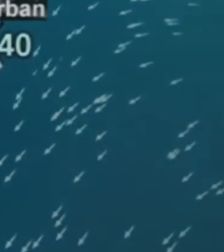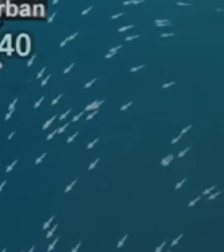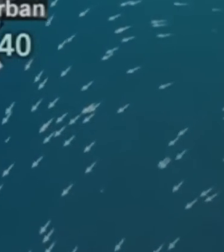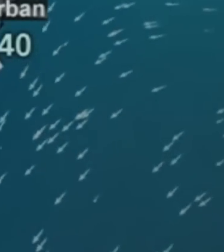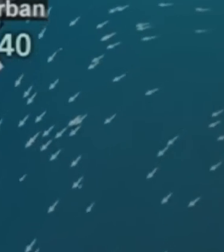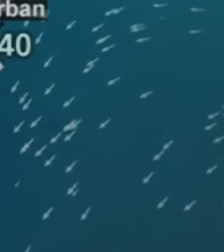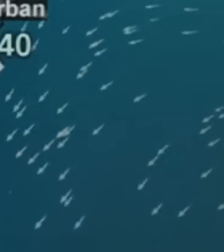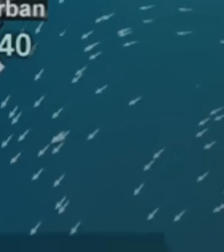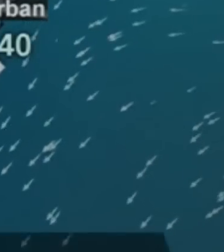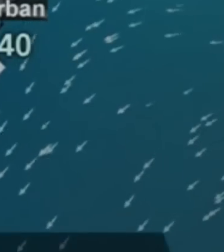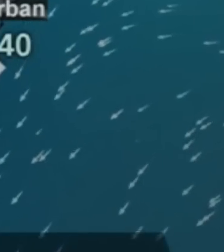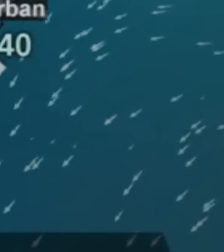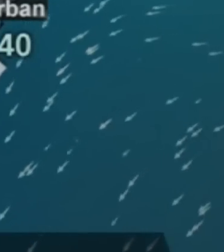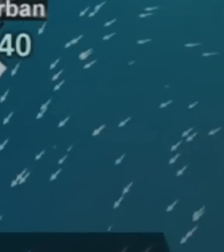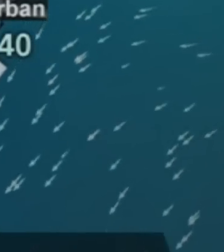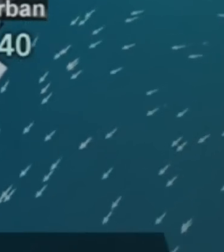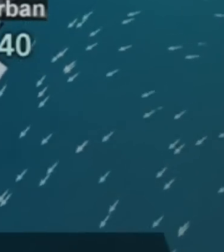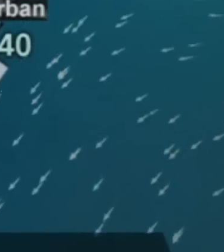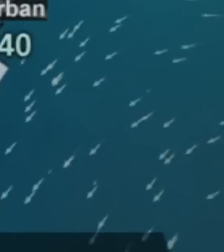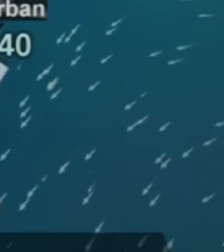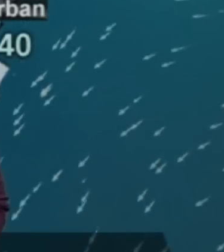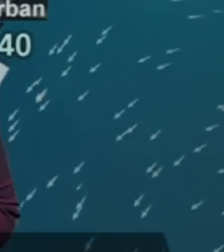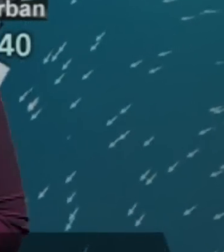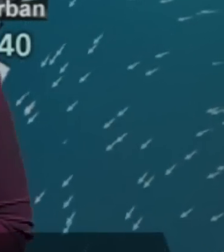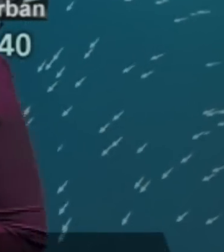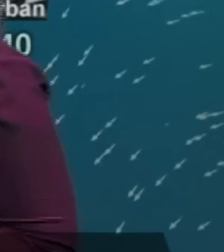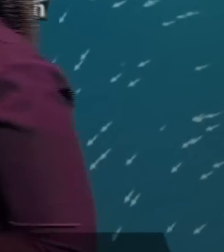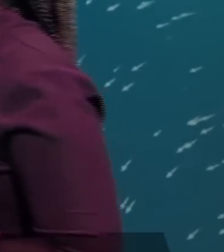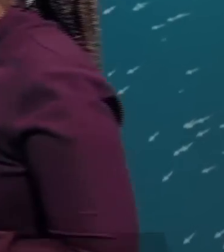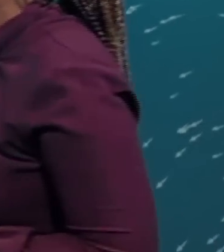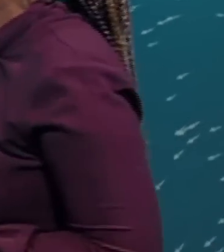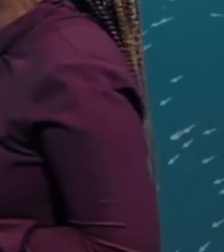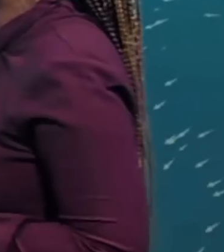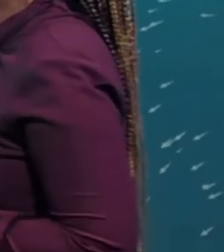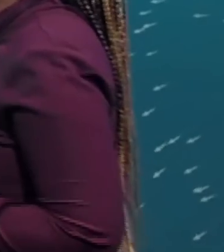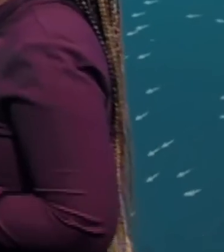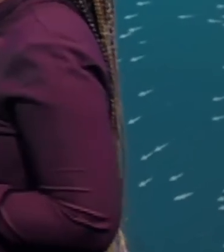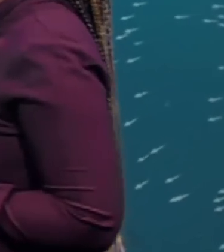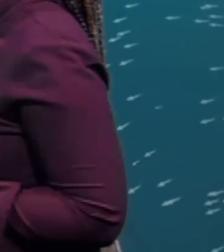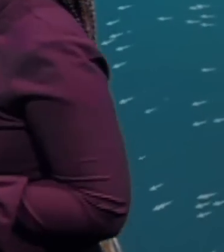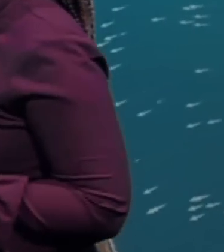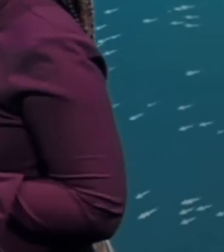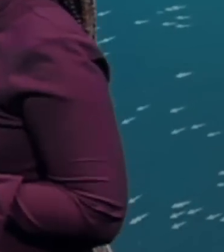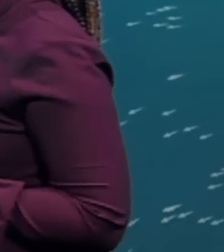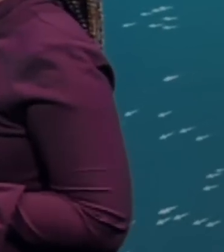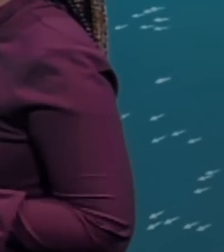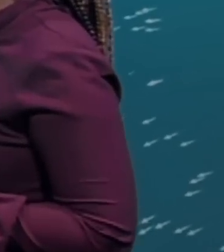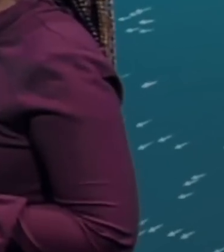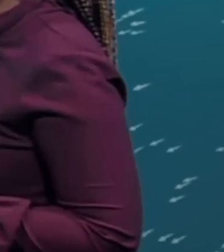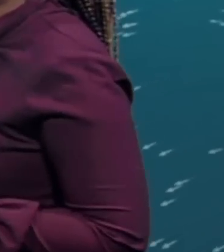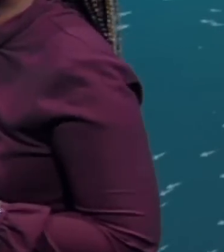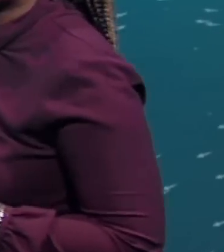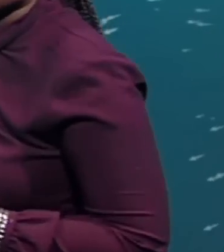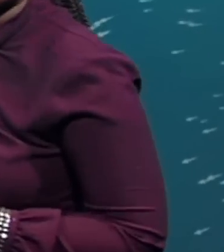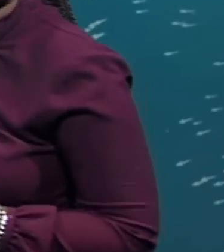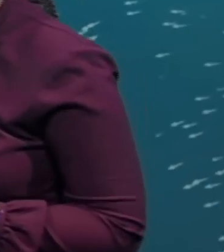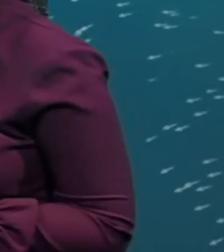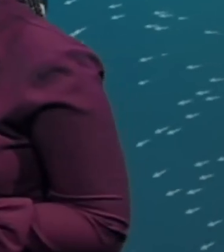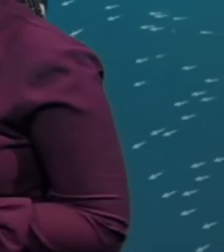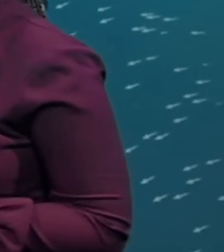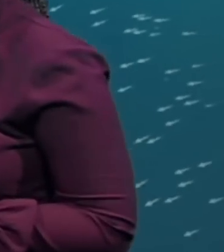Bogile sete ba le memogetse madume a re bone ponelo pele ya maemo a bosa mo bosigong jo ga mmogo le matsatsi la ka moso go tla itemogela dipula tse di matla ka kwa province ya